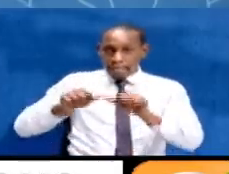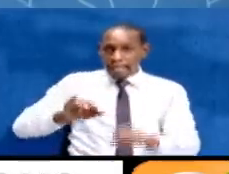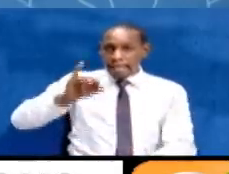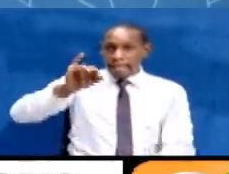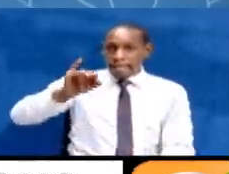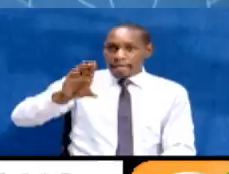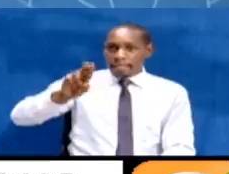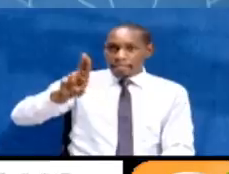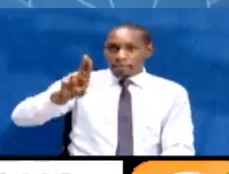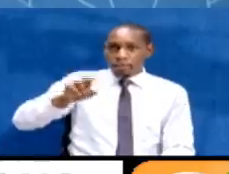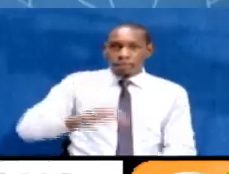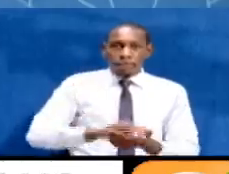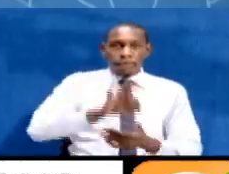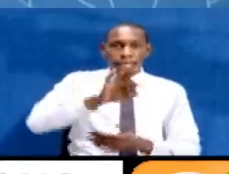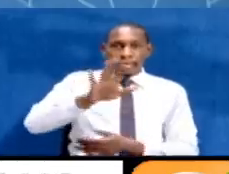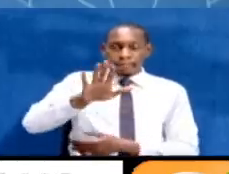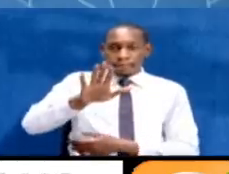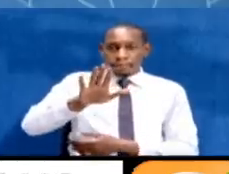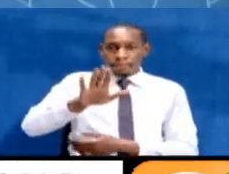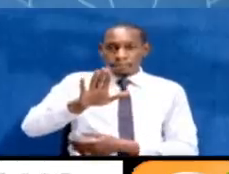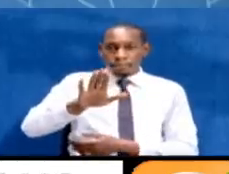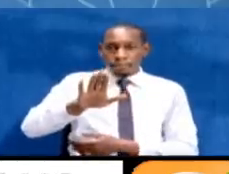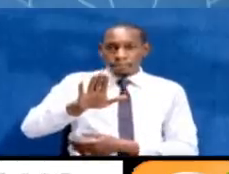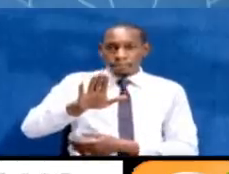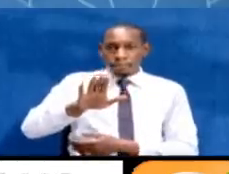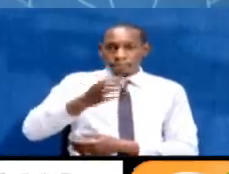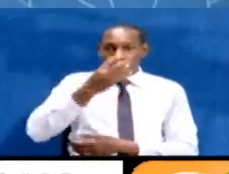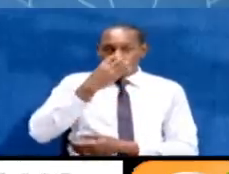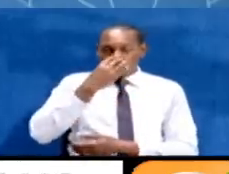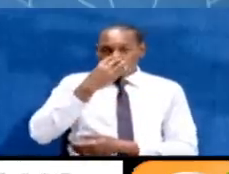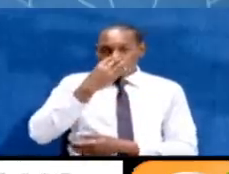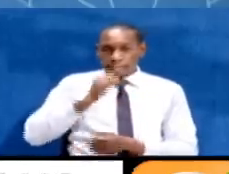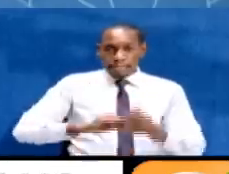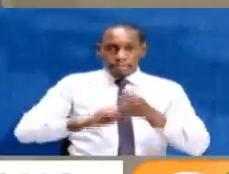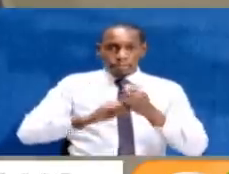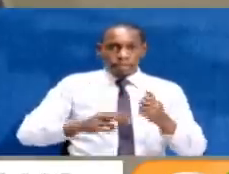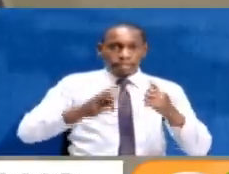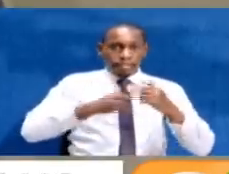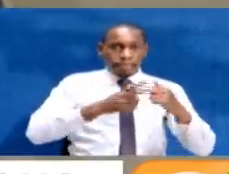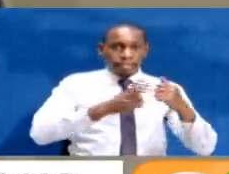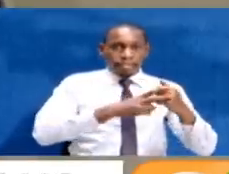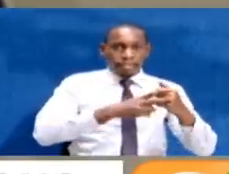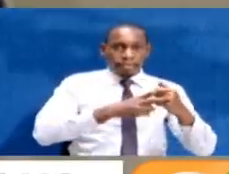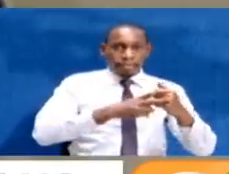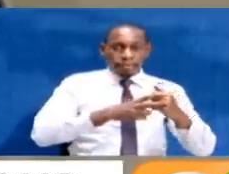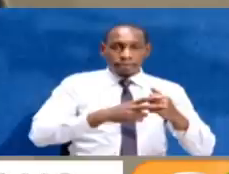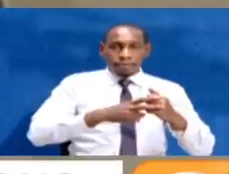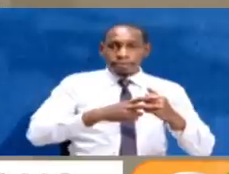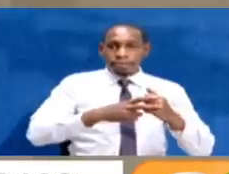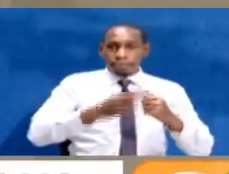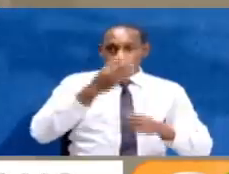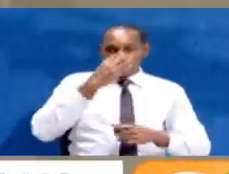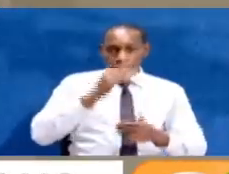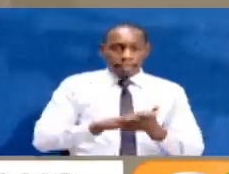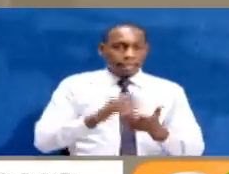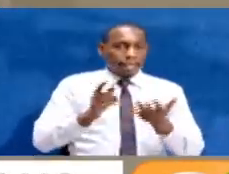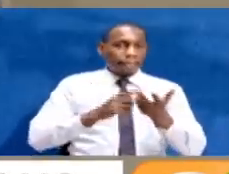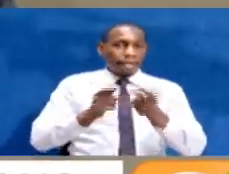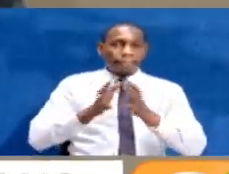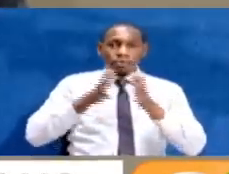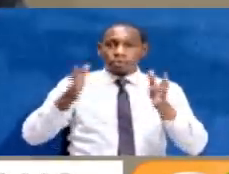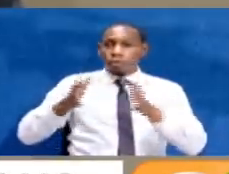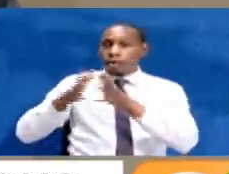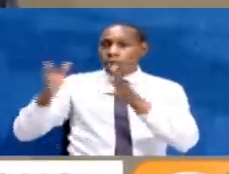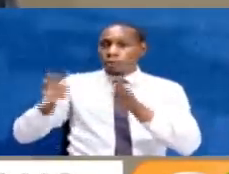intensive care unit, 35 of whom are on ventilatory support and 77 on supplemental oxygen. These are huge